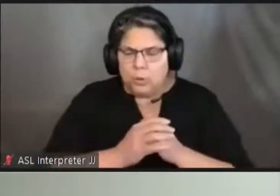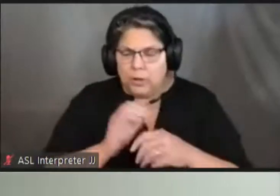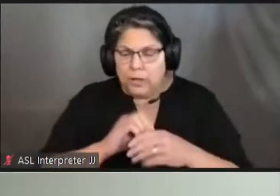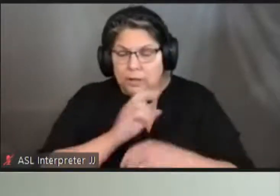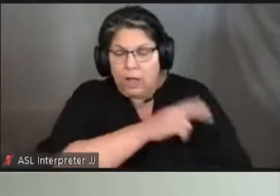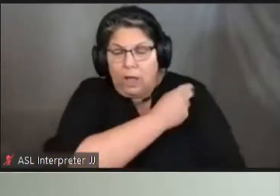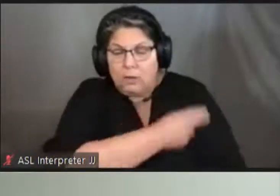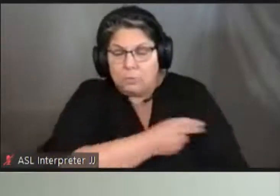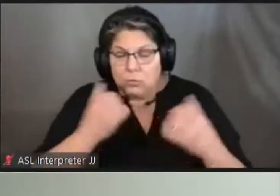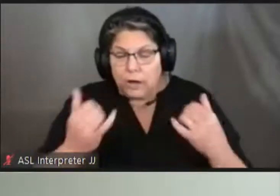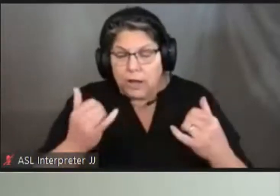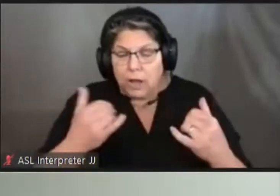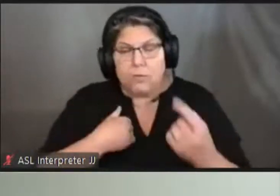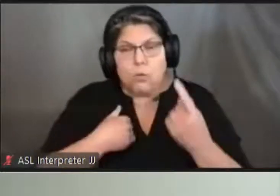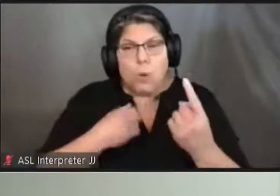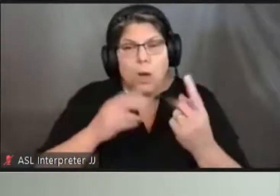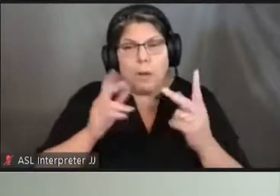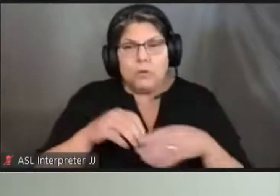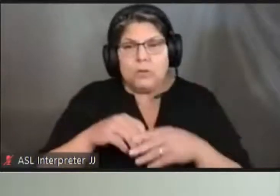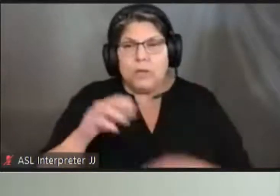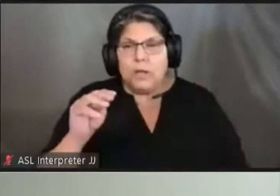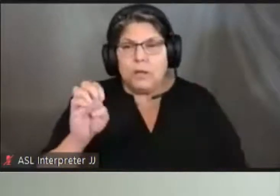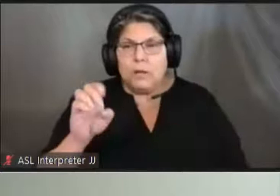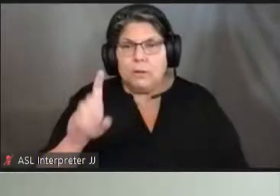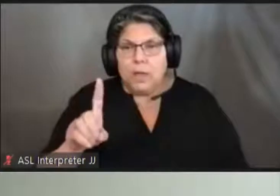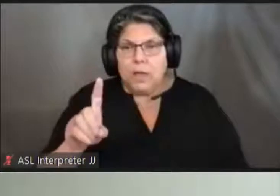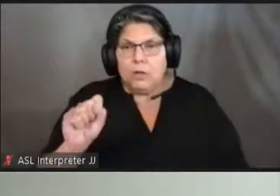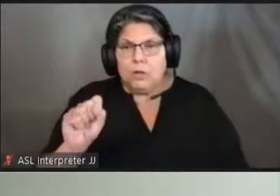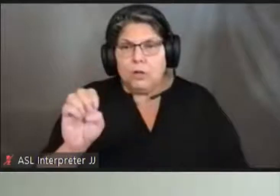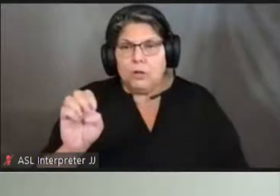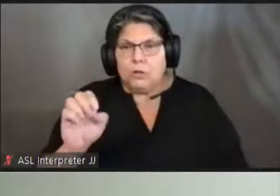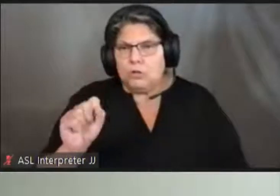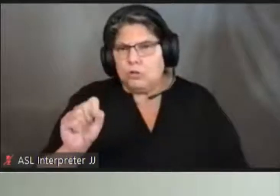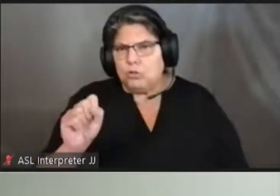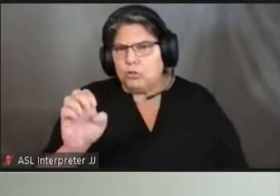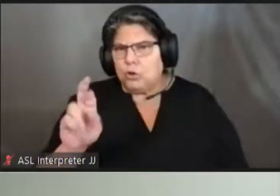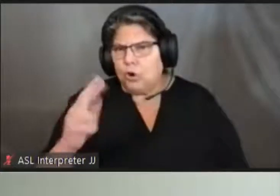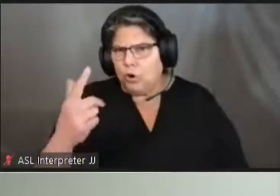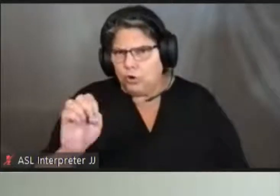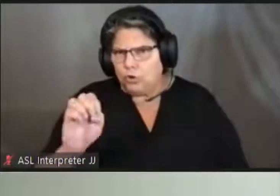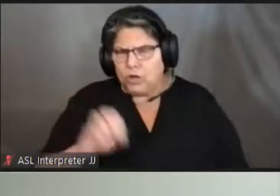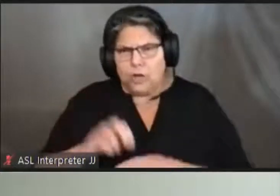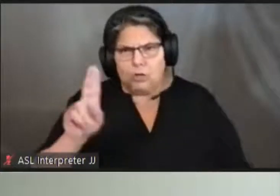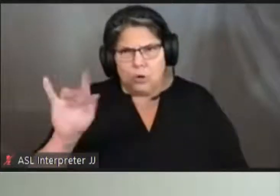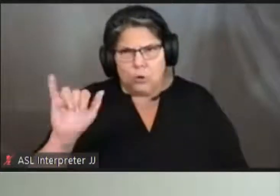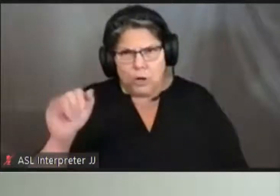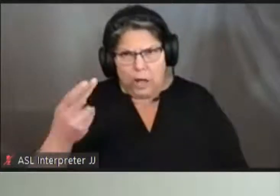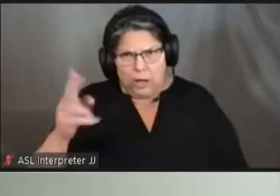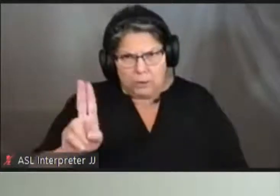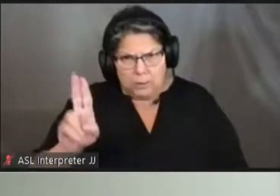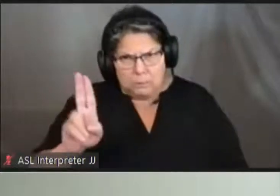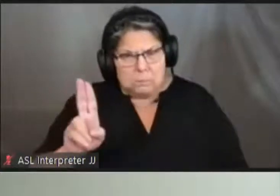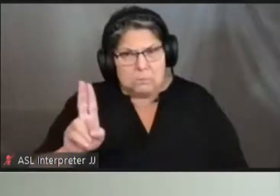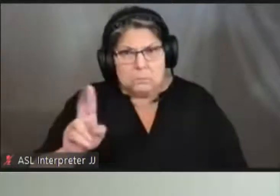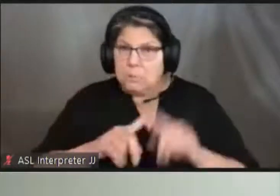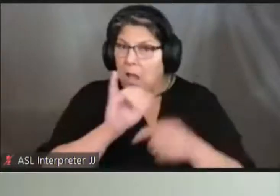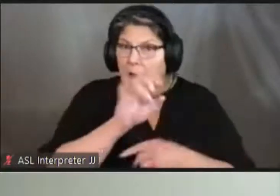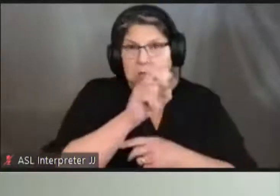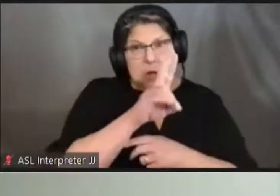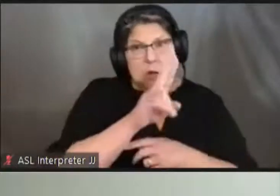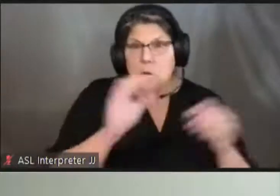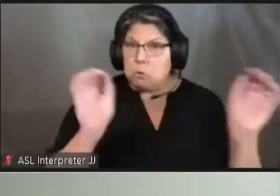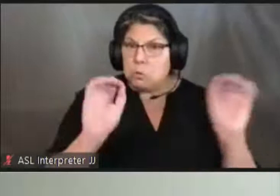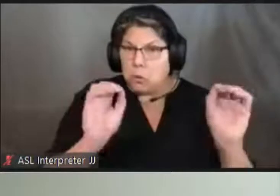person in med-surg in Ukiah, no one in the ICU, and we do have 1 Mendocino